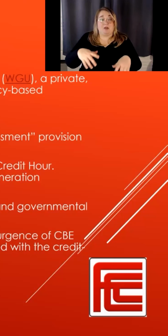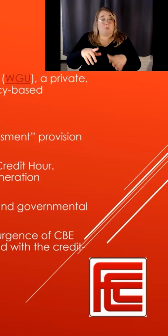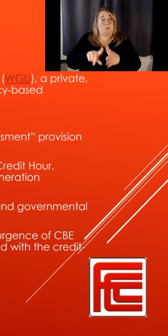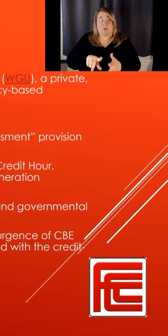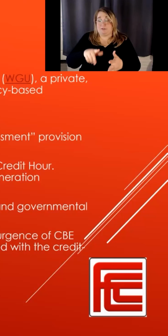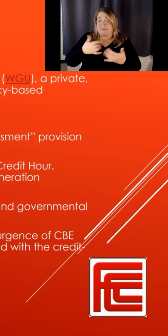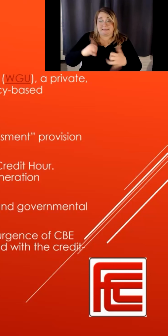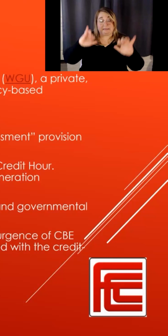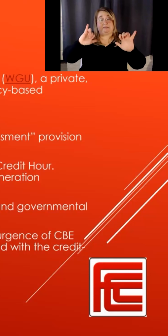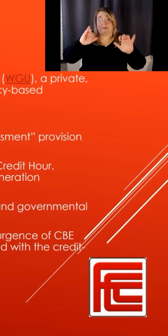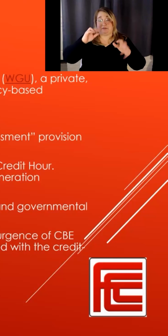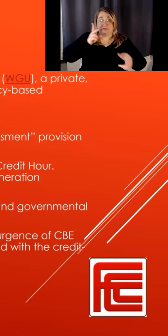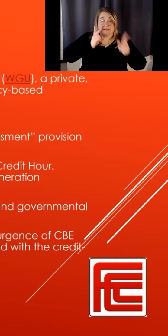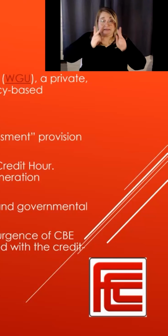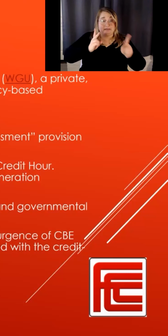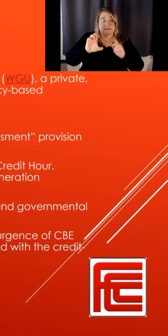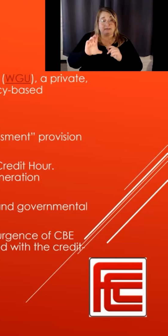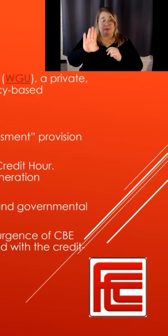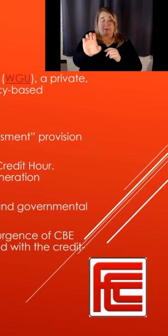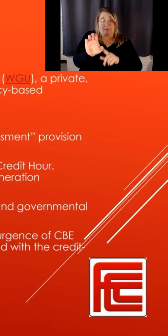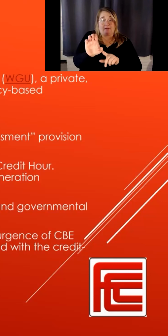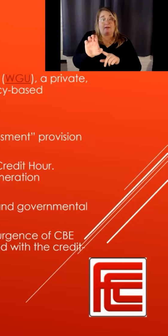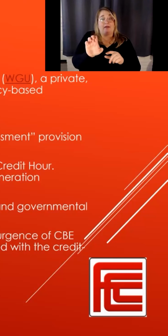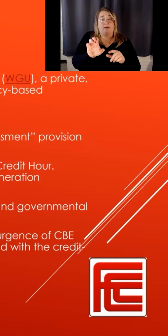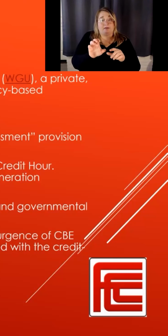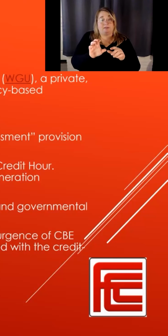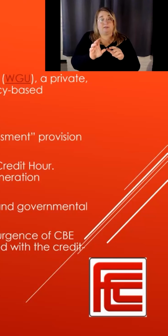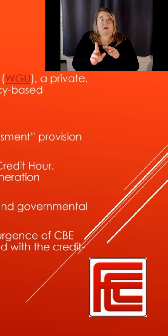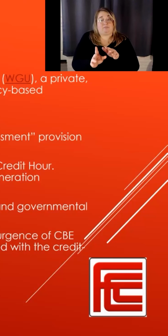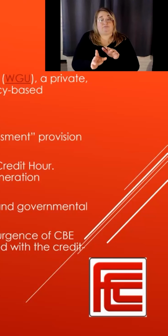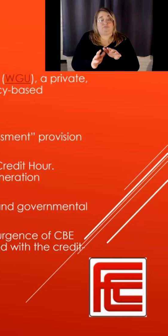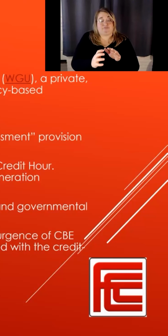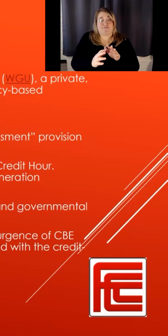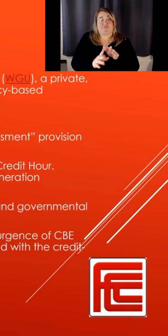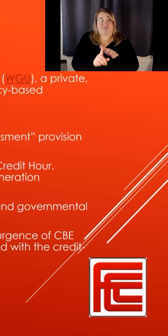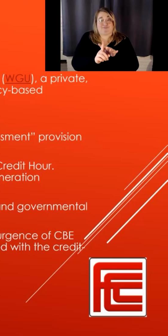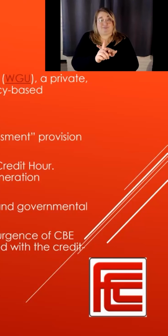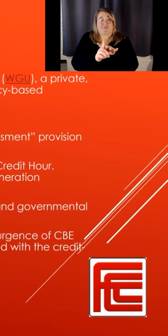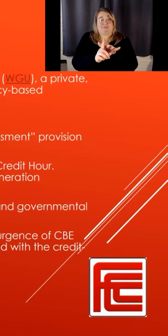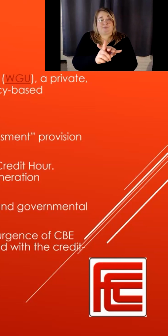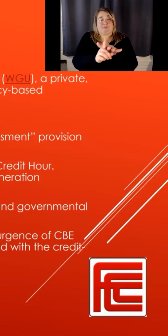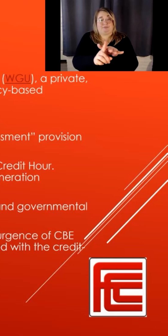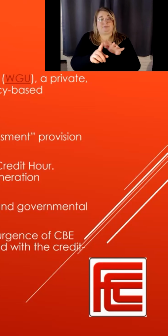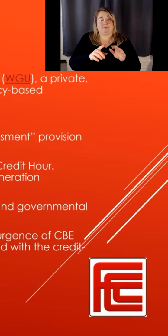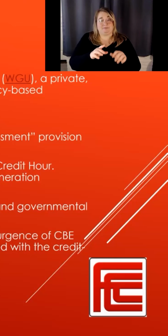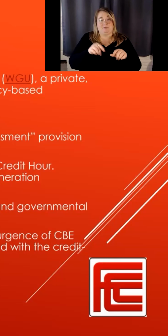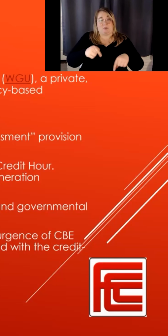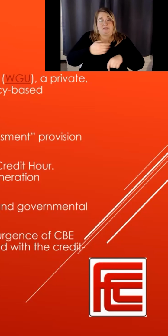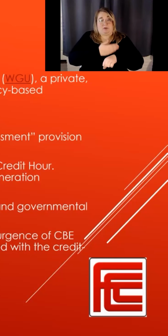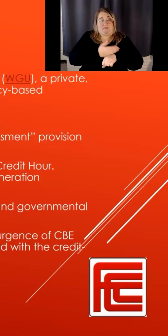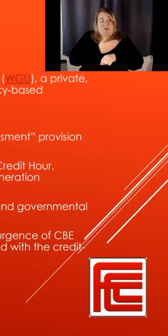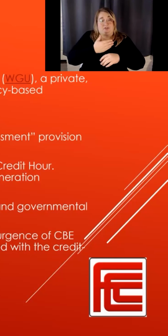CBE as we slowly creep through this renovation. Okay, so.